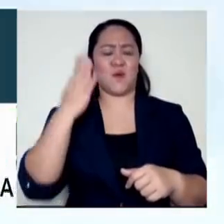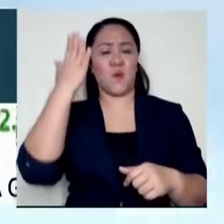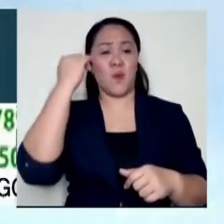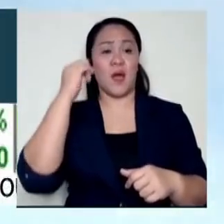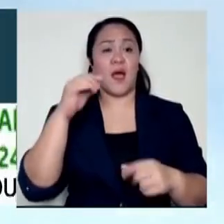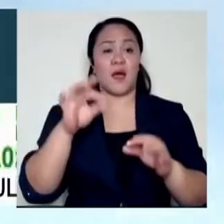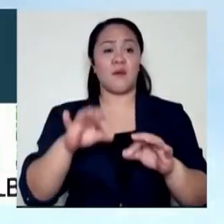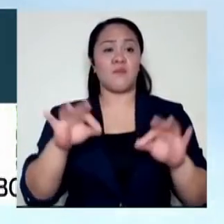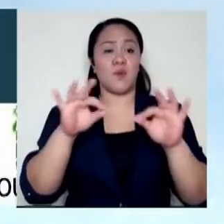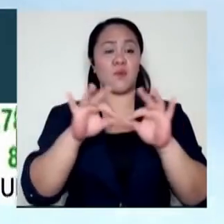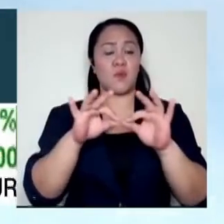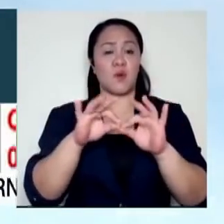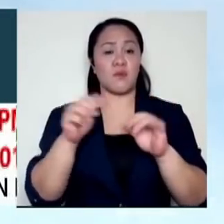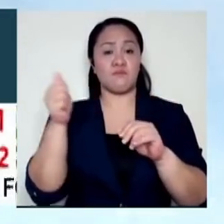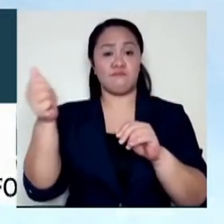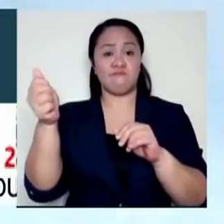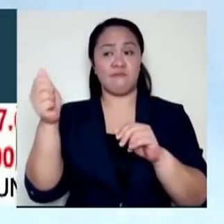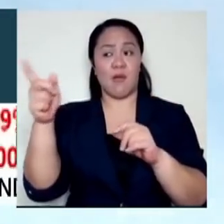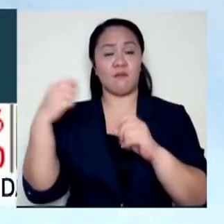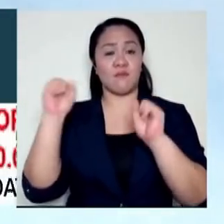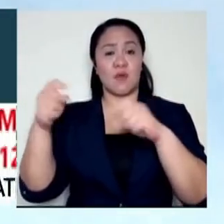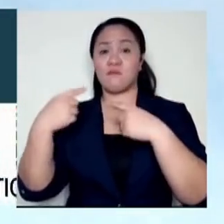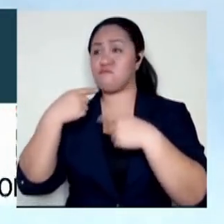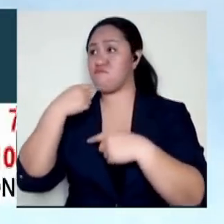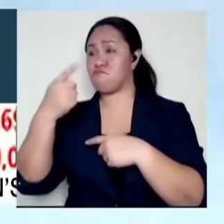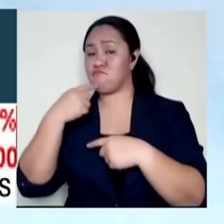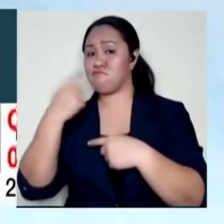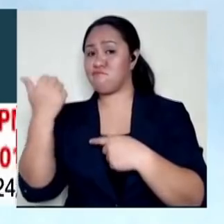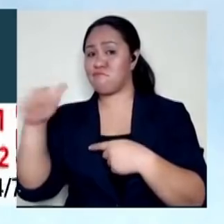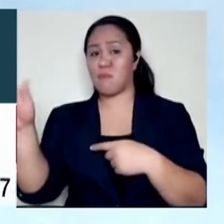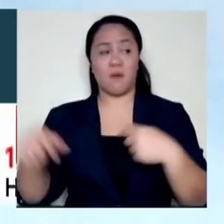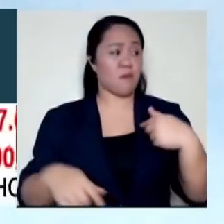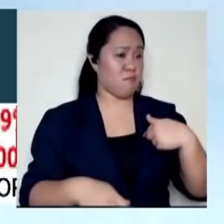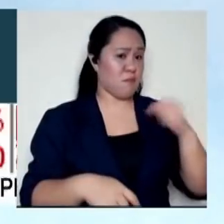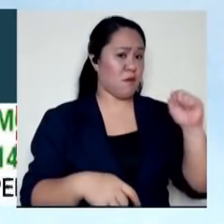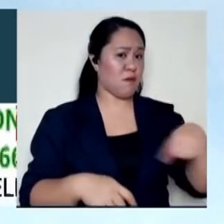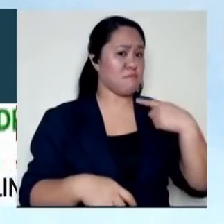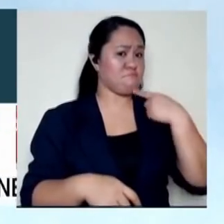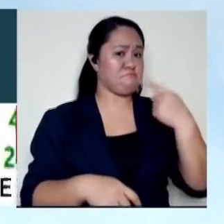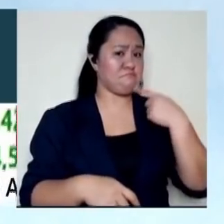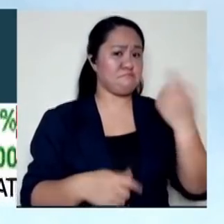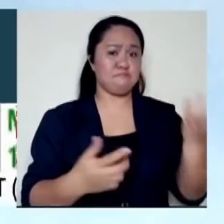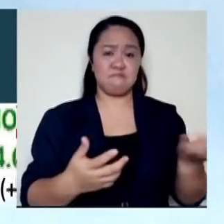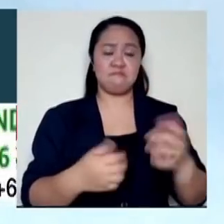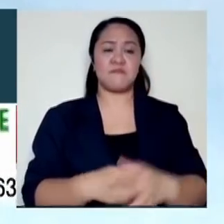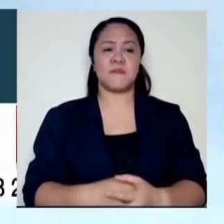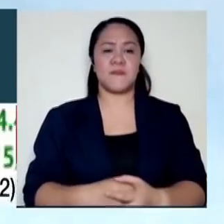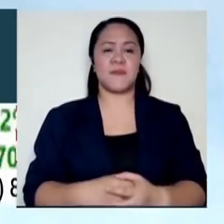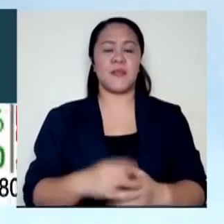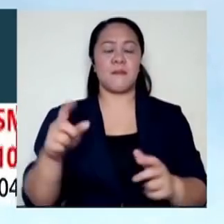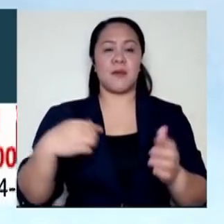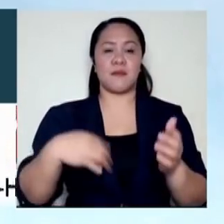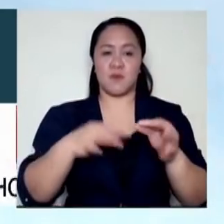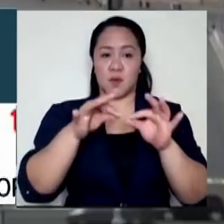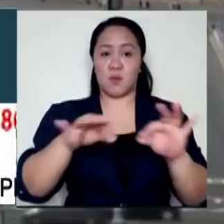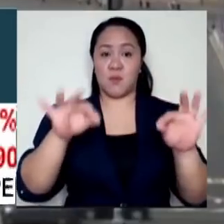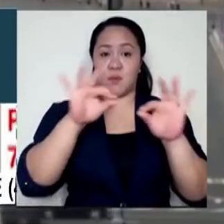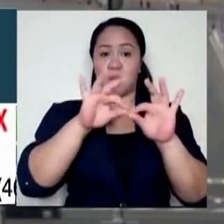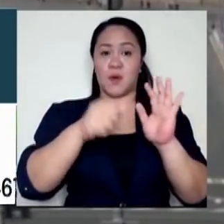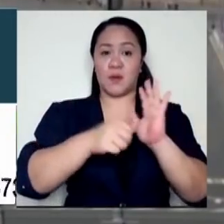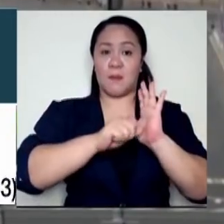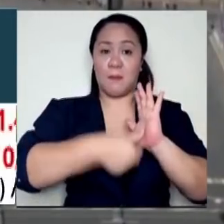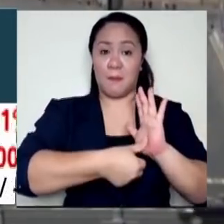He can say what he said the meeting was about, and I will say what I think the meeting was about." The president also stressed he was not looking for conflict with